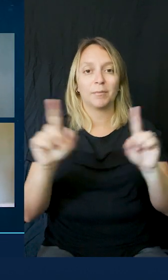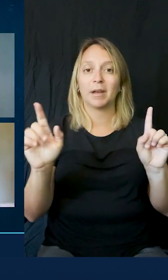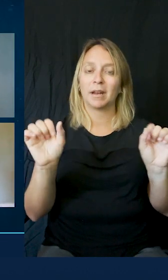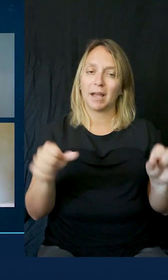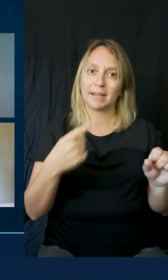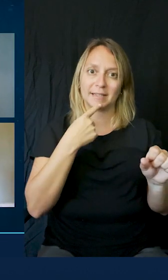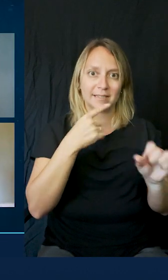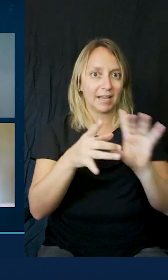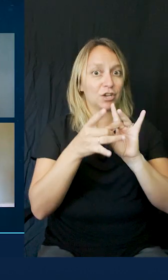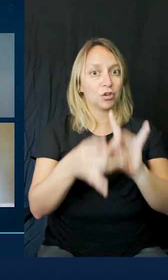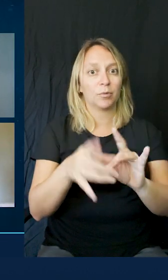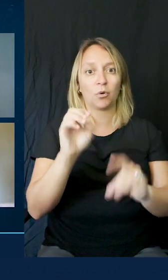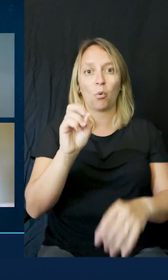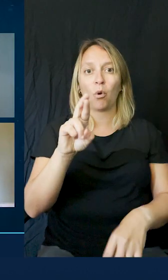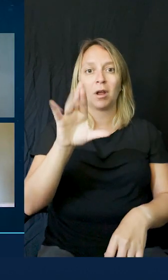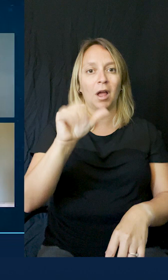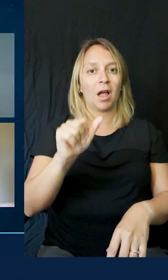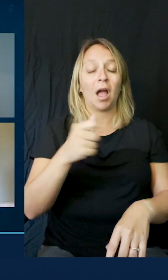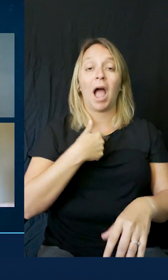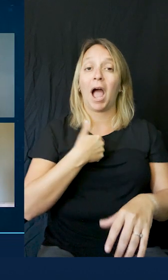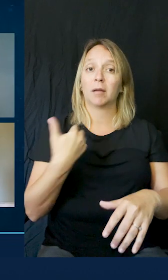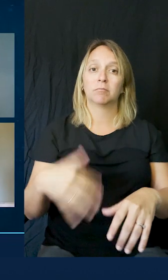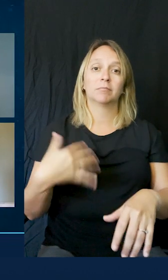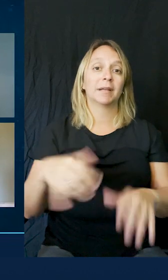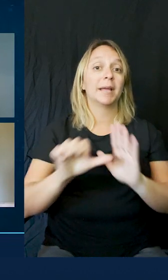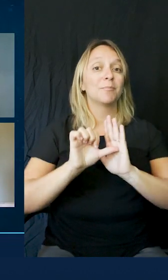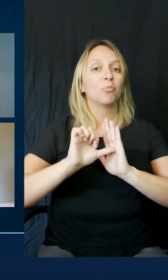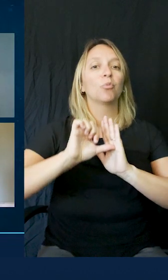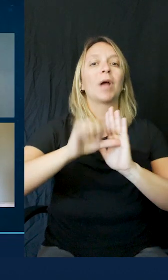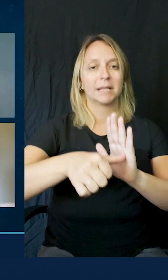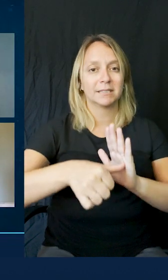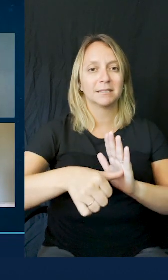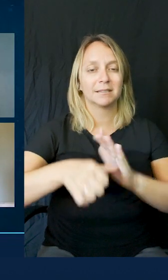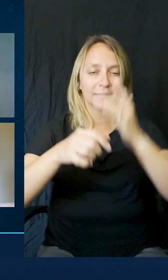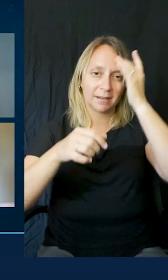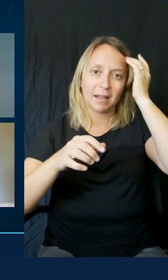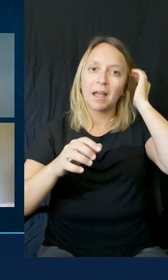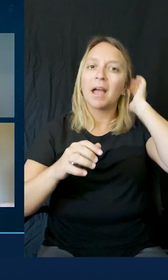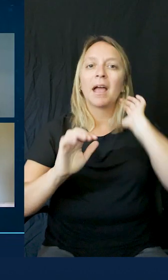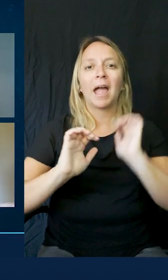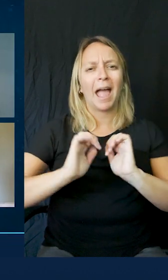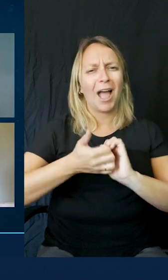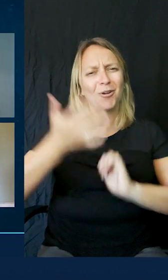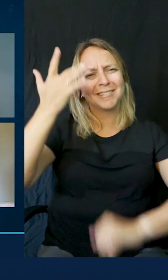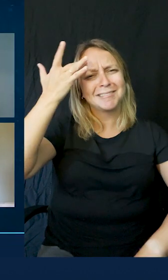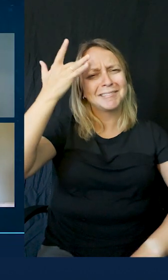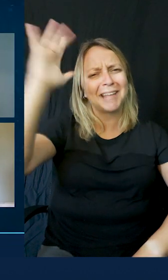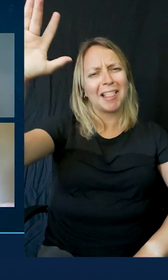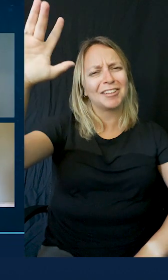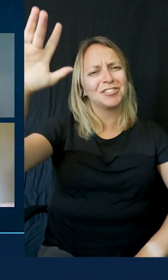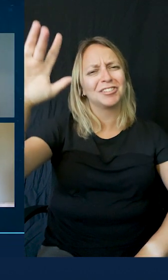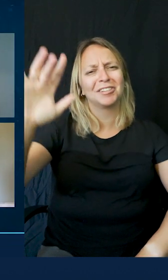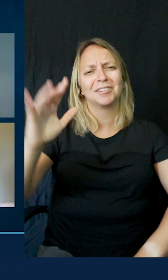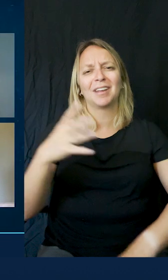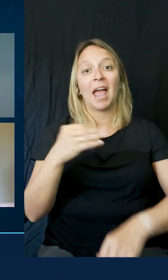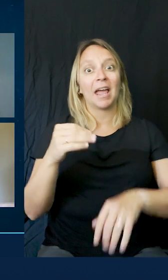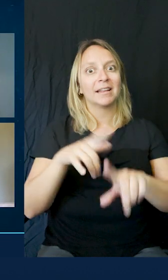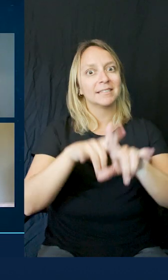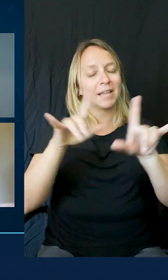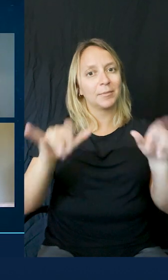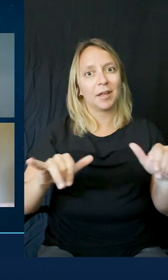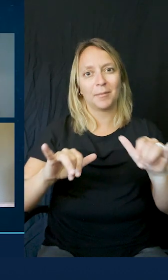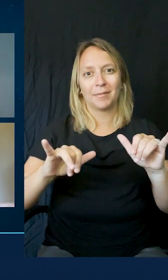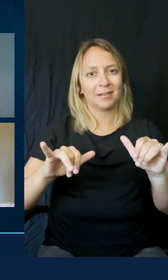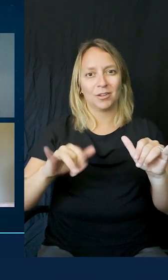terms of orca, I'm so impressed by how intelligent they are, and at the same time how little